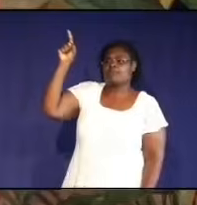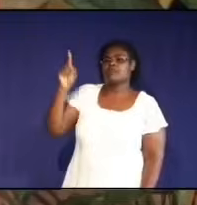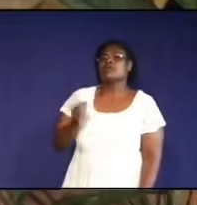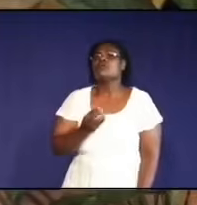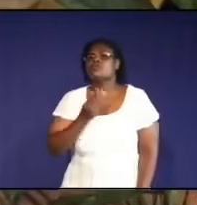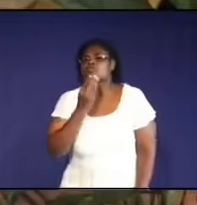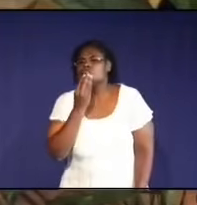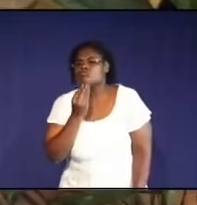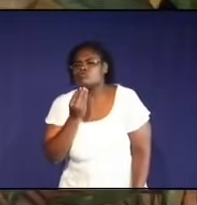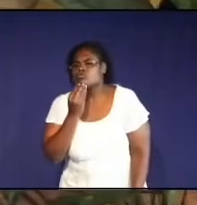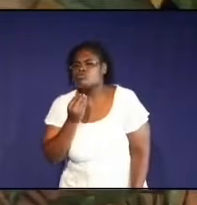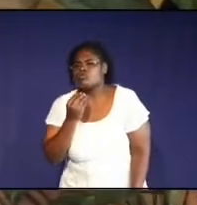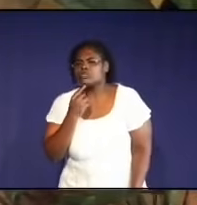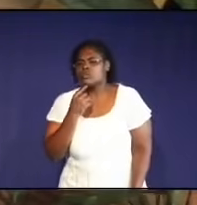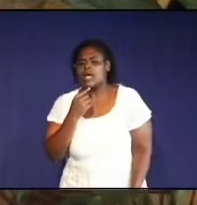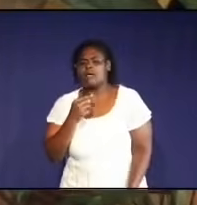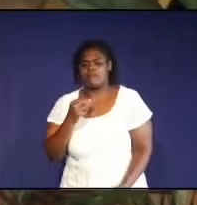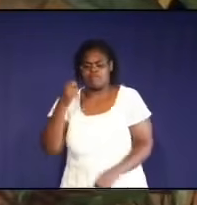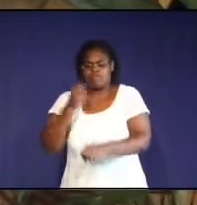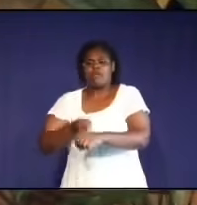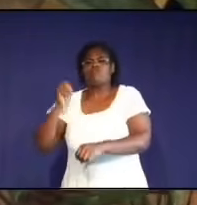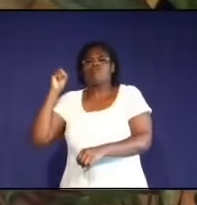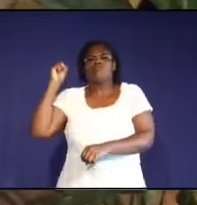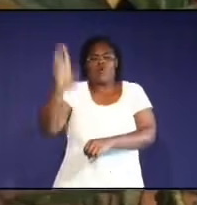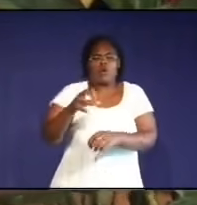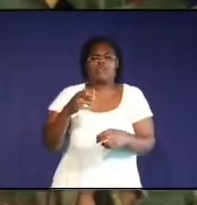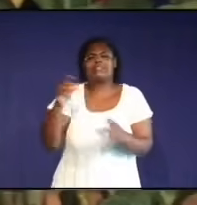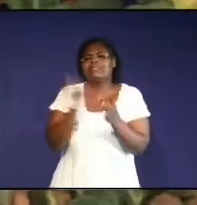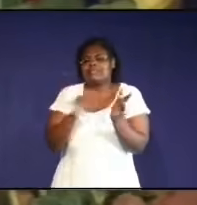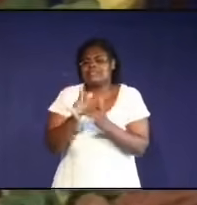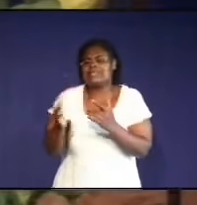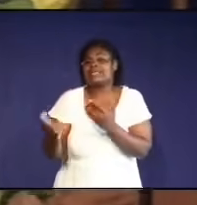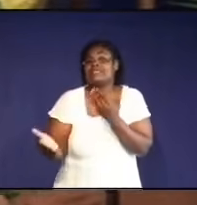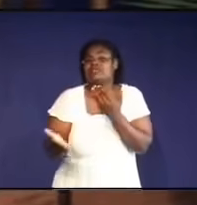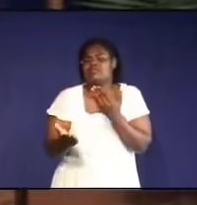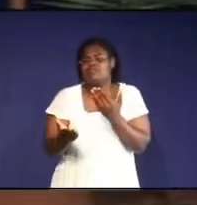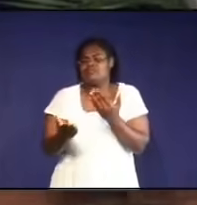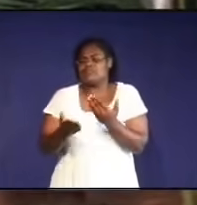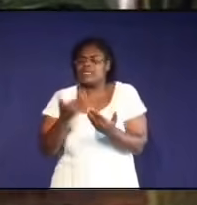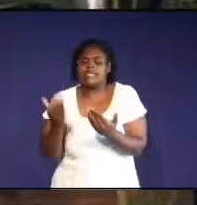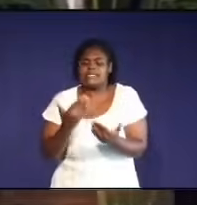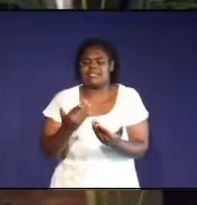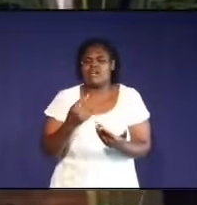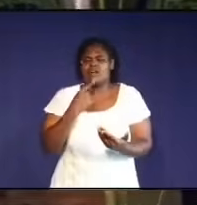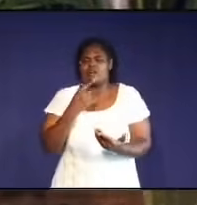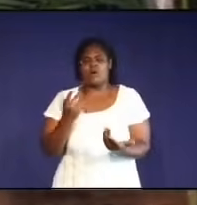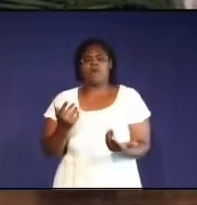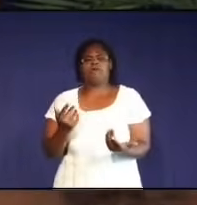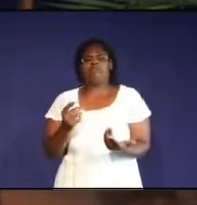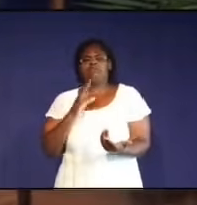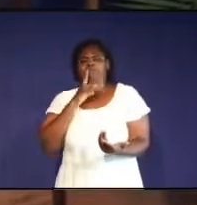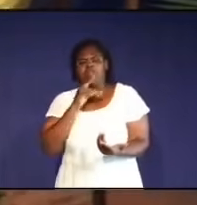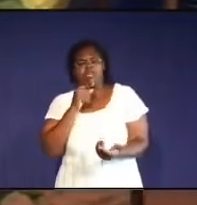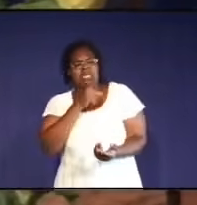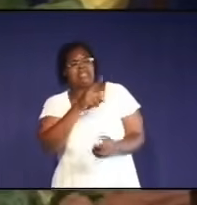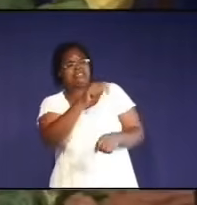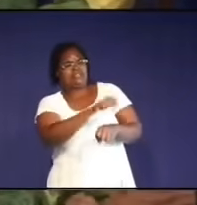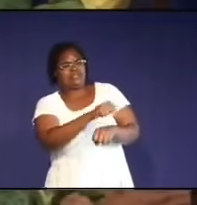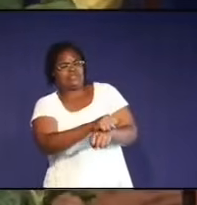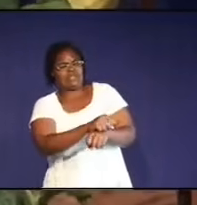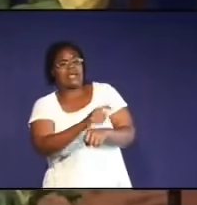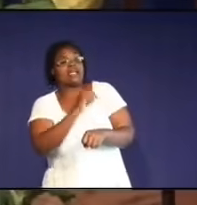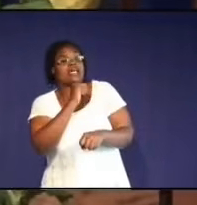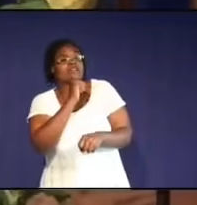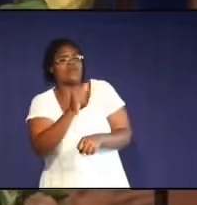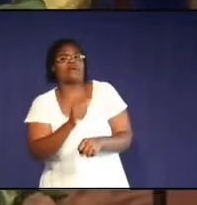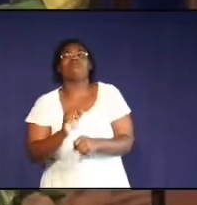said, would have stoned Jesus easier for speaking against the temple than for speaking against